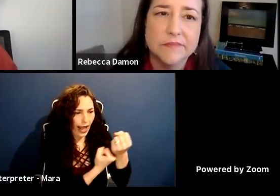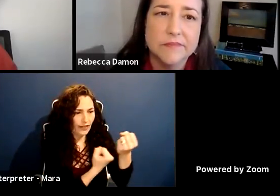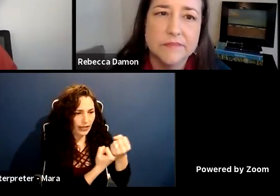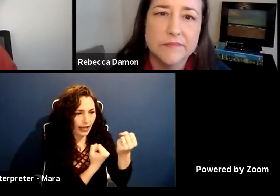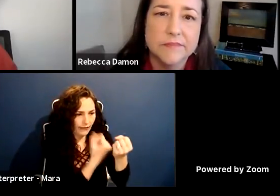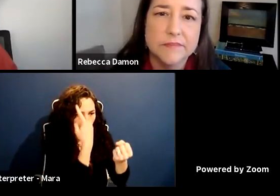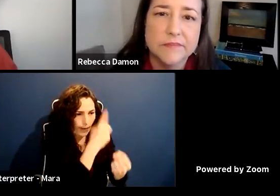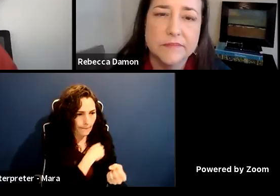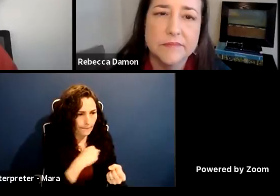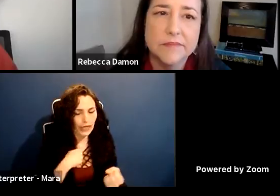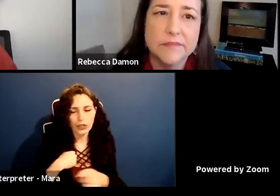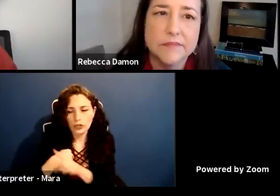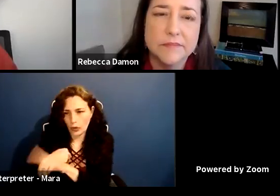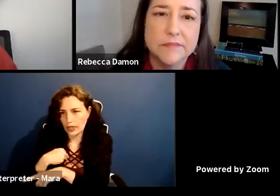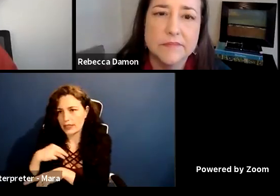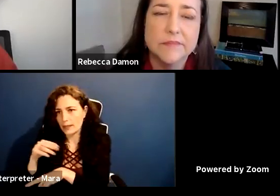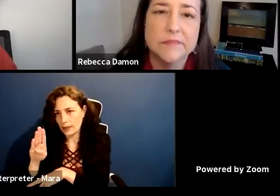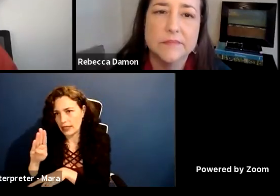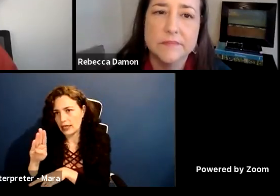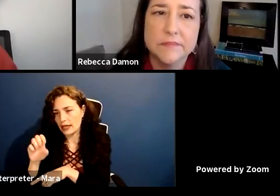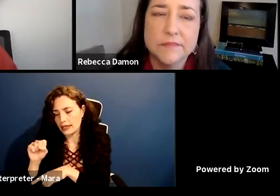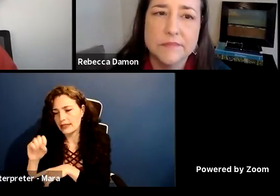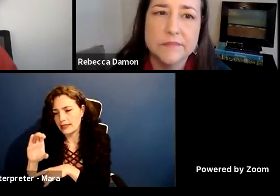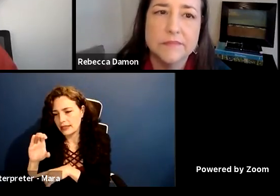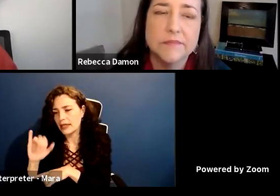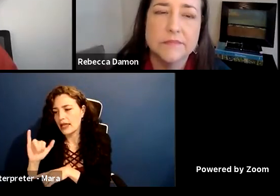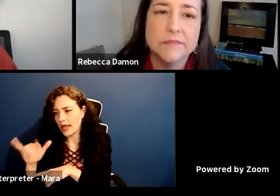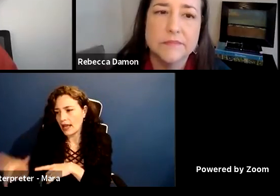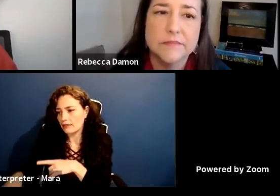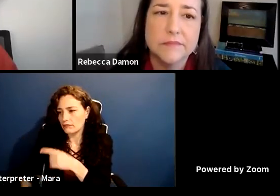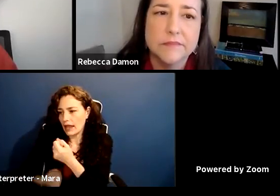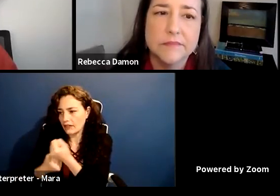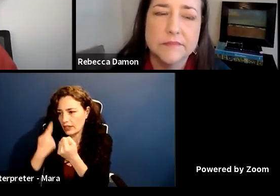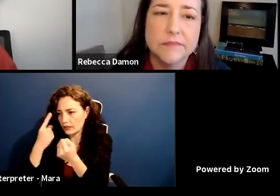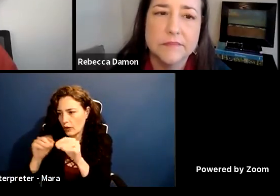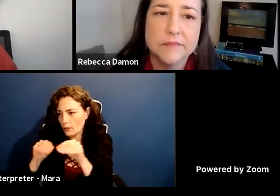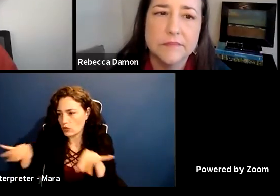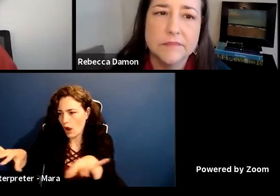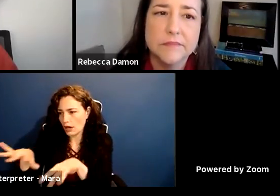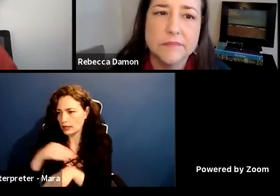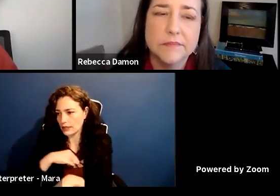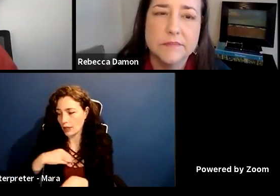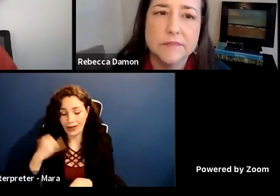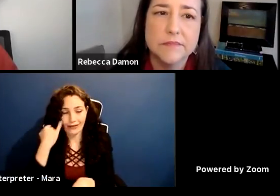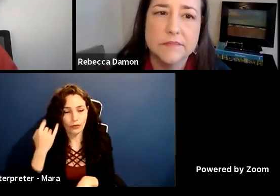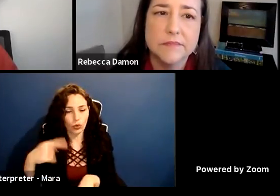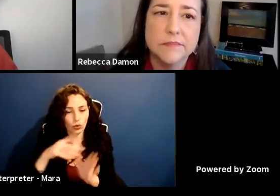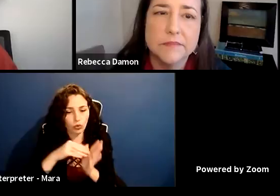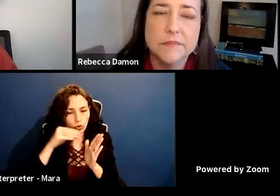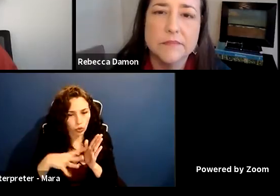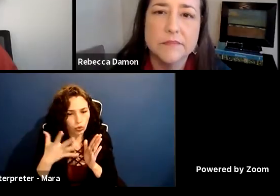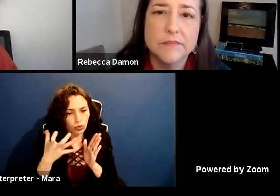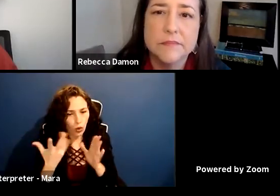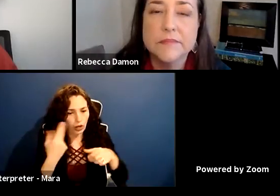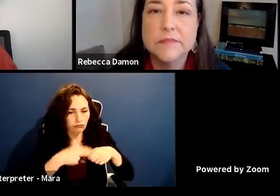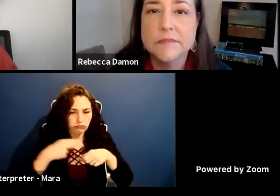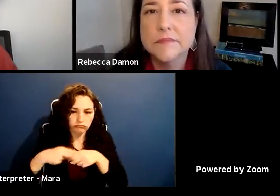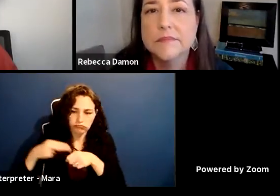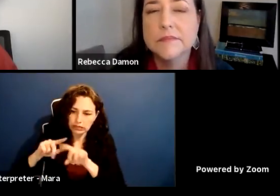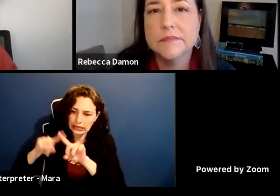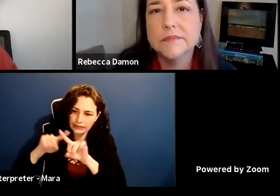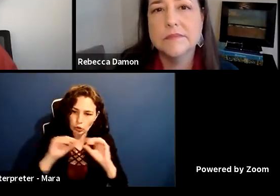on behalf of the broadcast members. If you're a student that wants to get into the industry, there are other organizations too that I would look